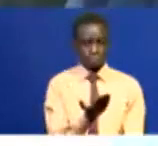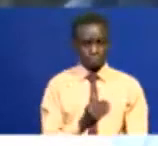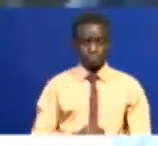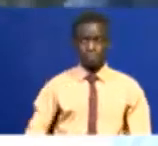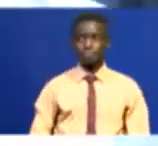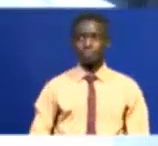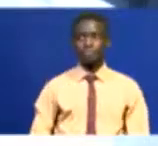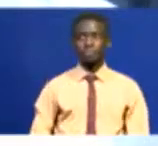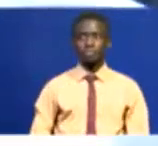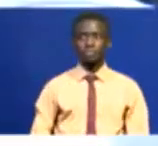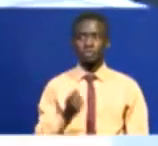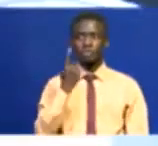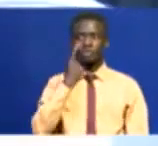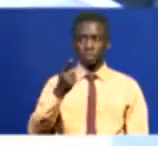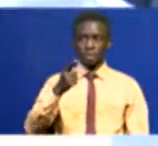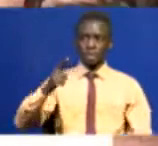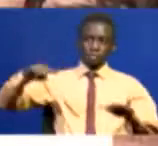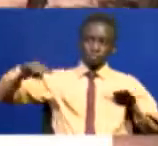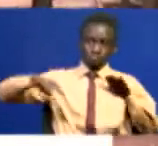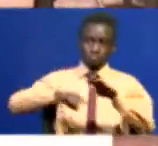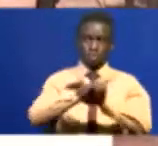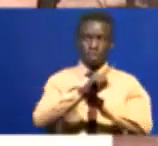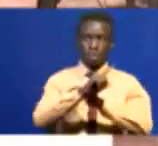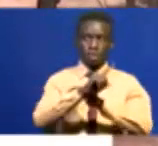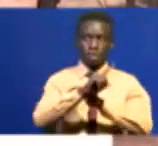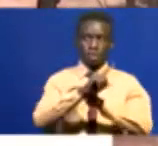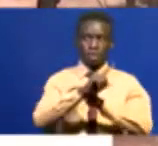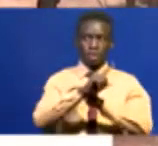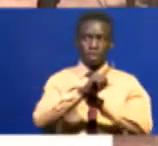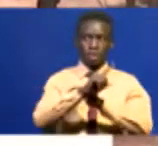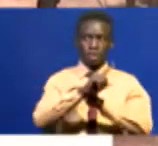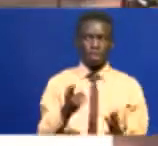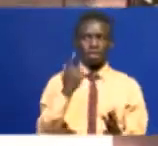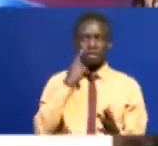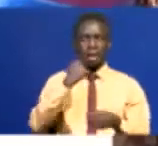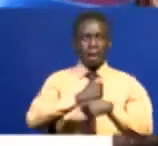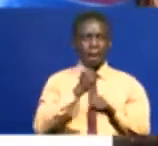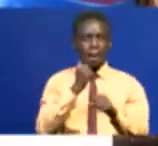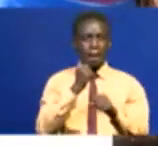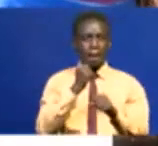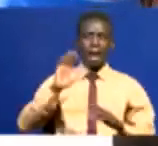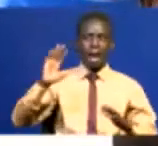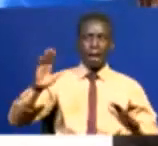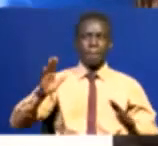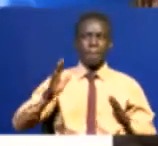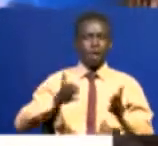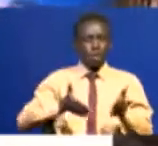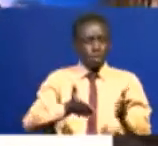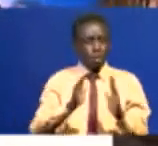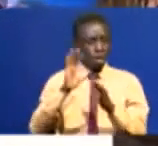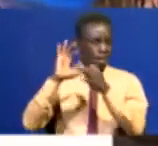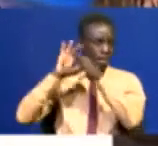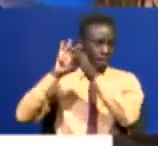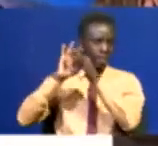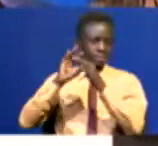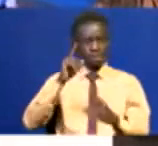At the entrance of the homestead, Kaya elders mount a ritual in their honor.